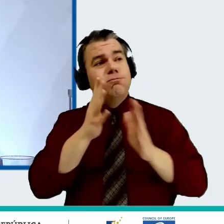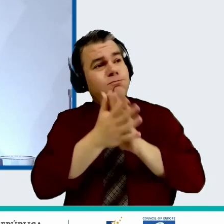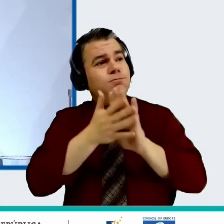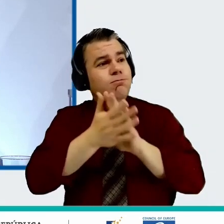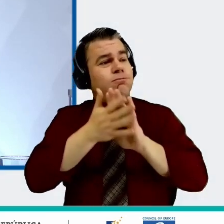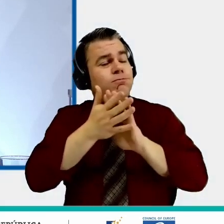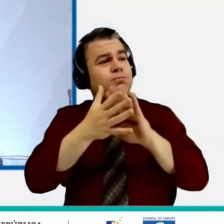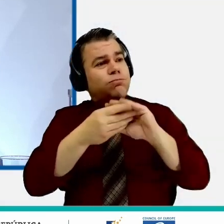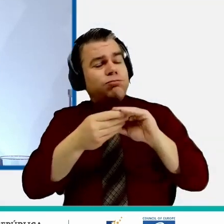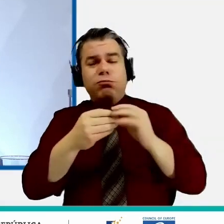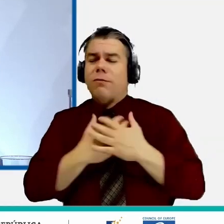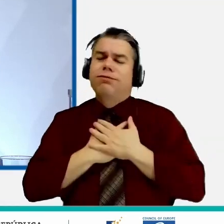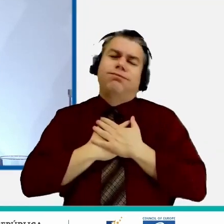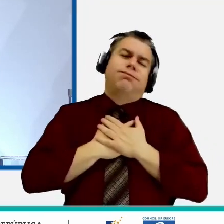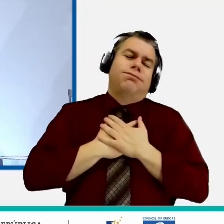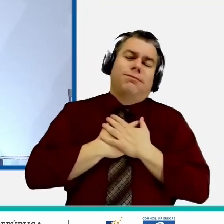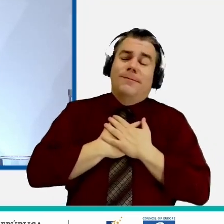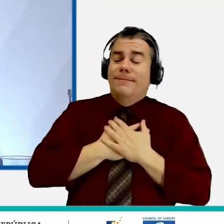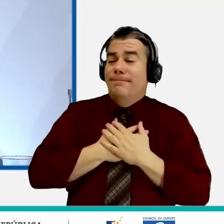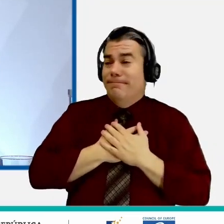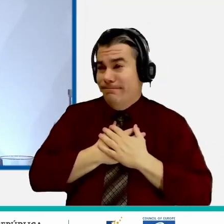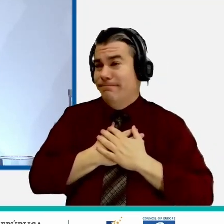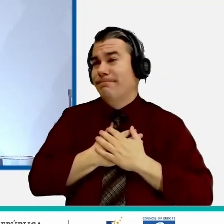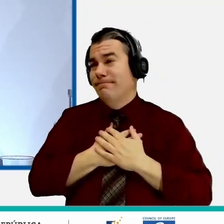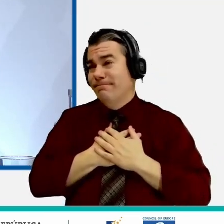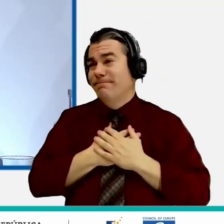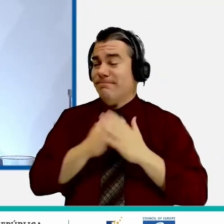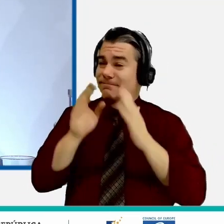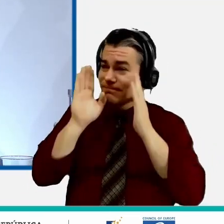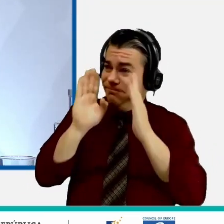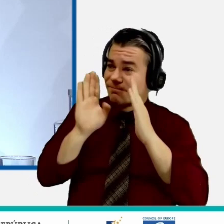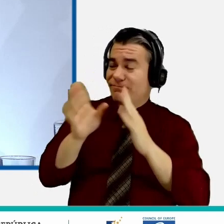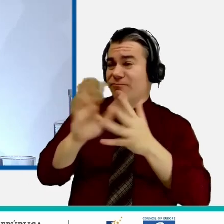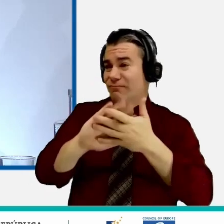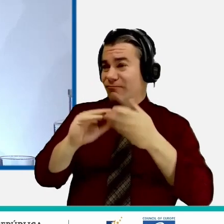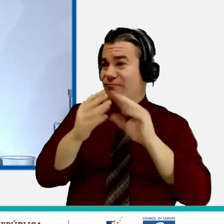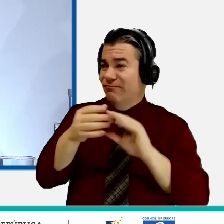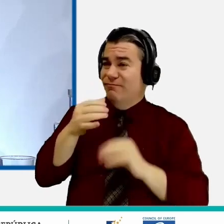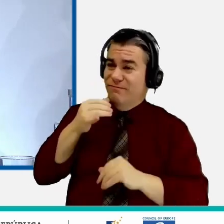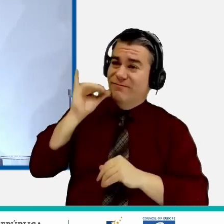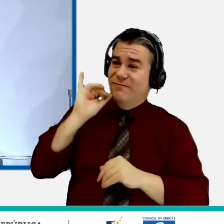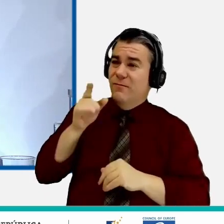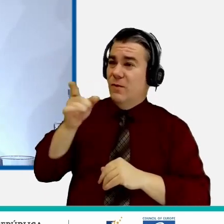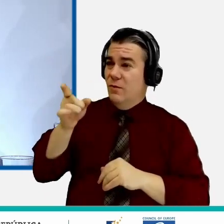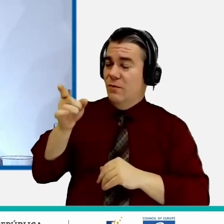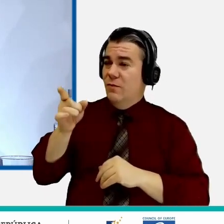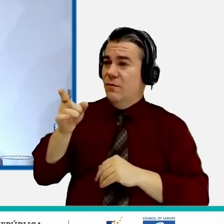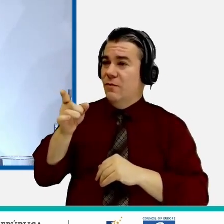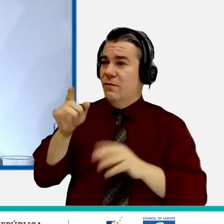and our minds as we were attending the ministerial roundtable. You brought your personal or the